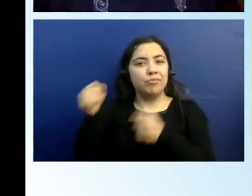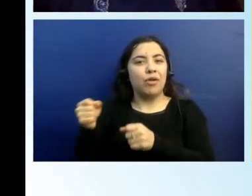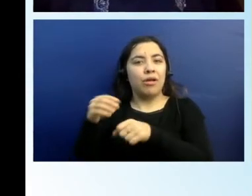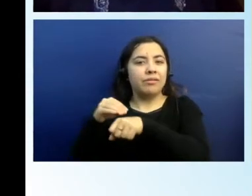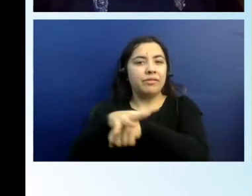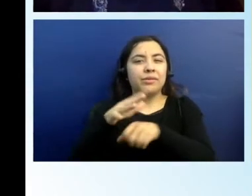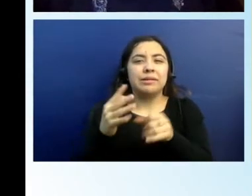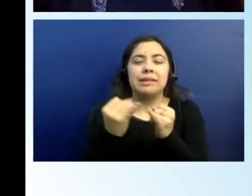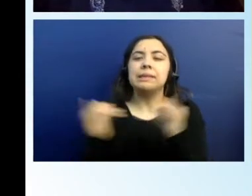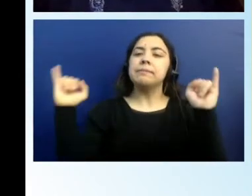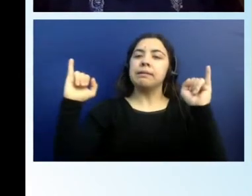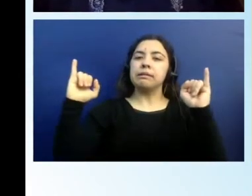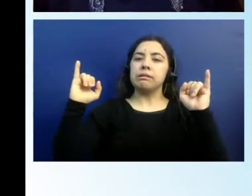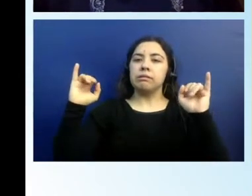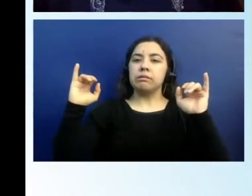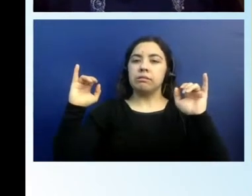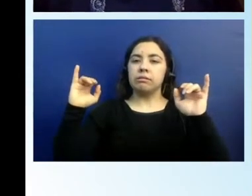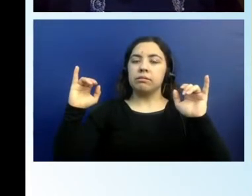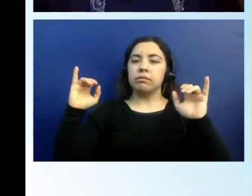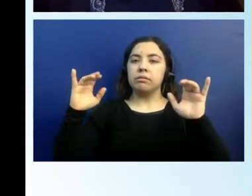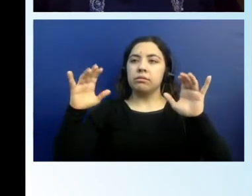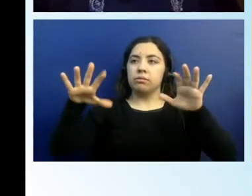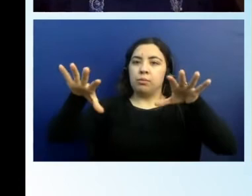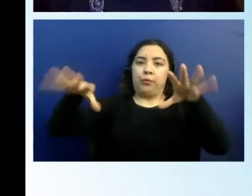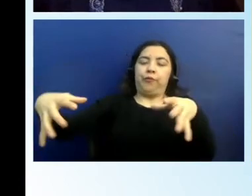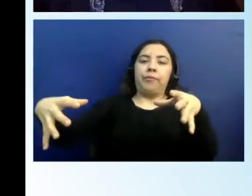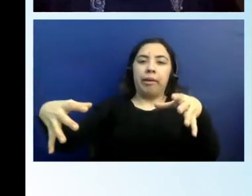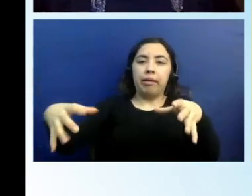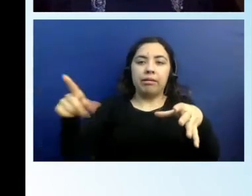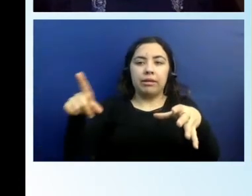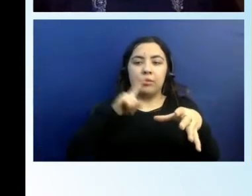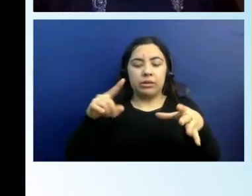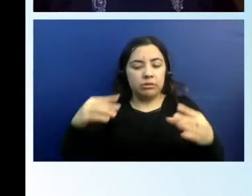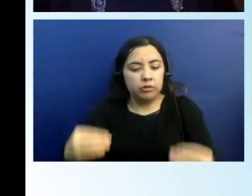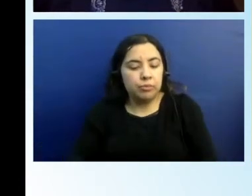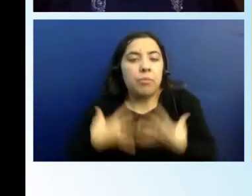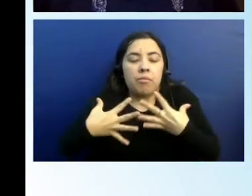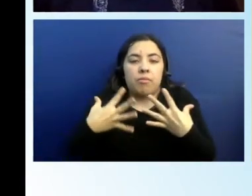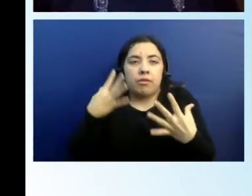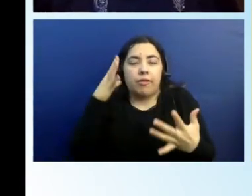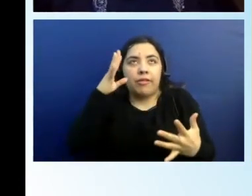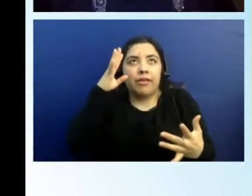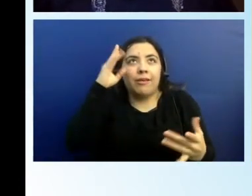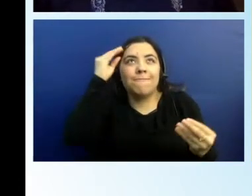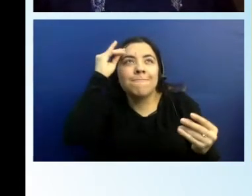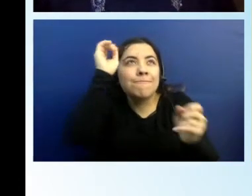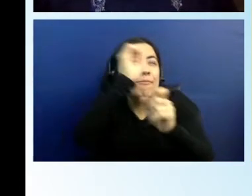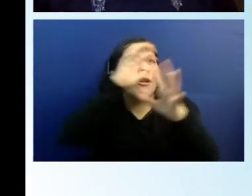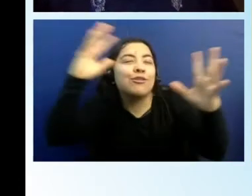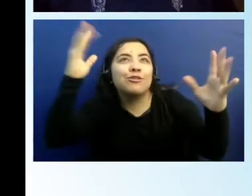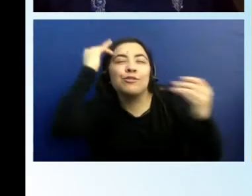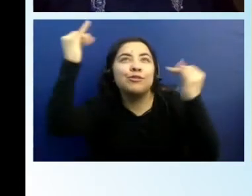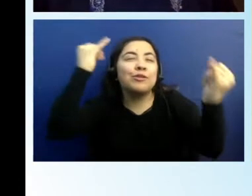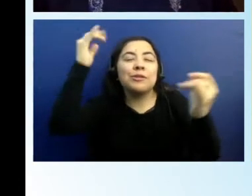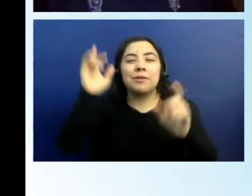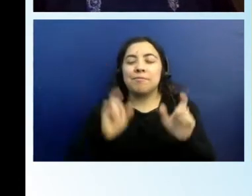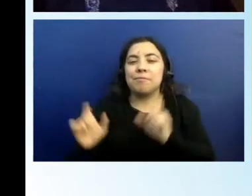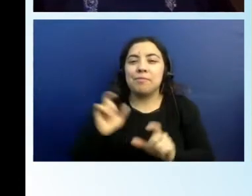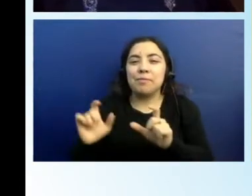sparked the imagination of Puerto Ricans living in Chicago, in New York, in the United